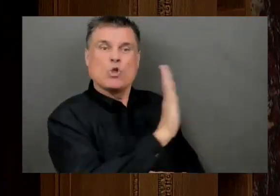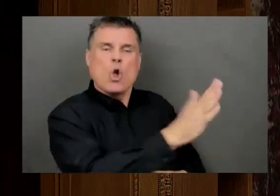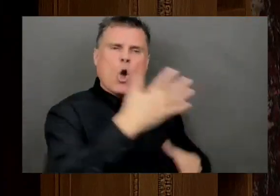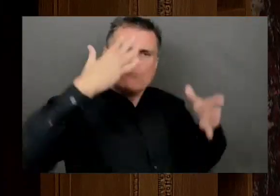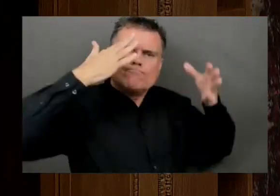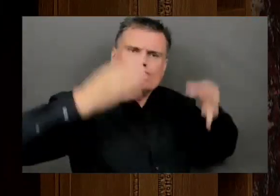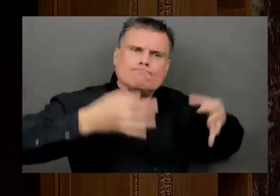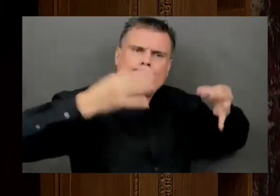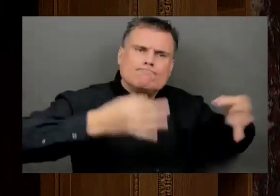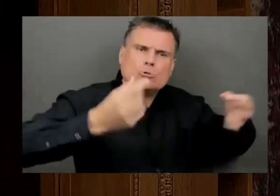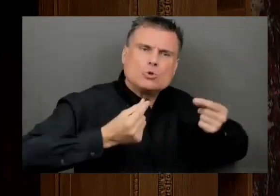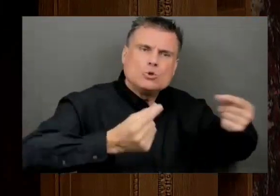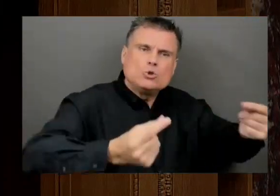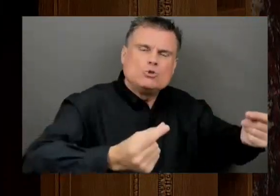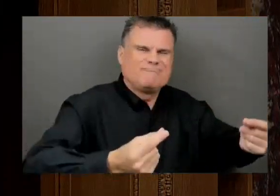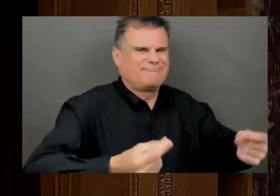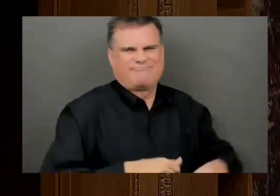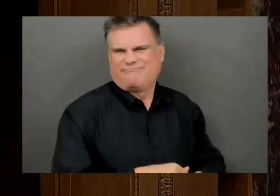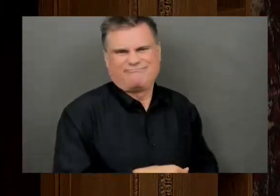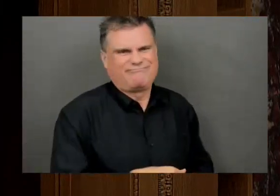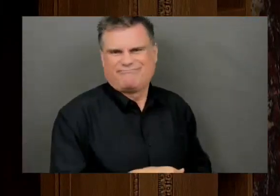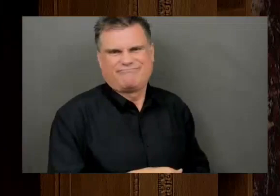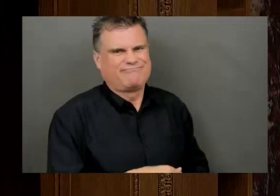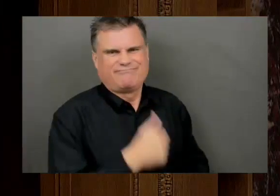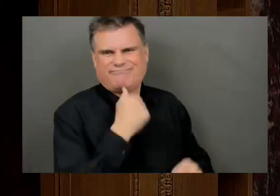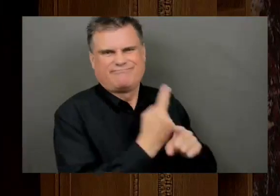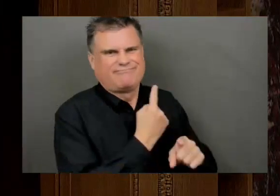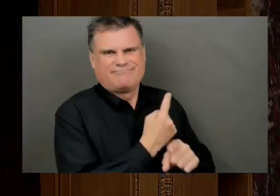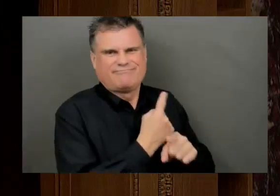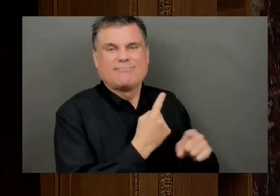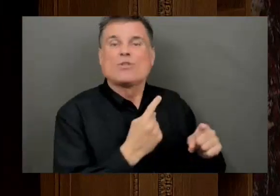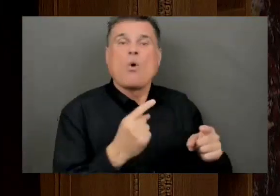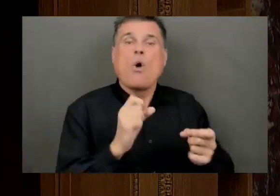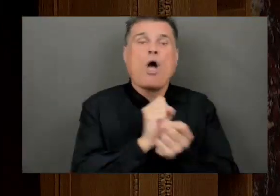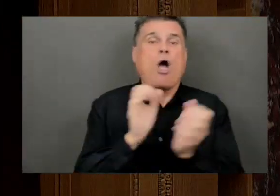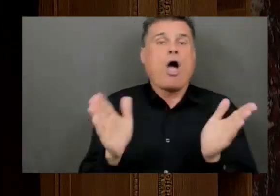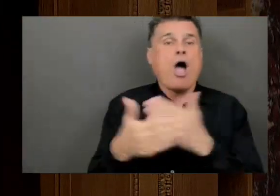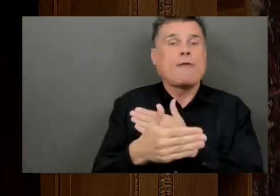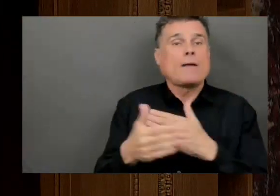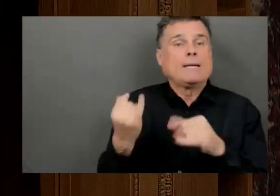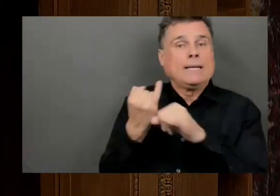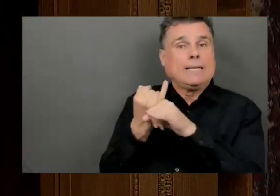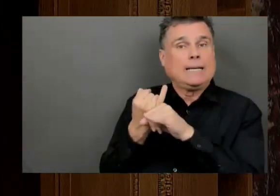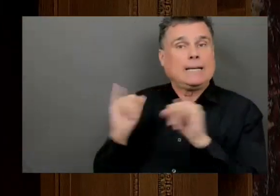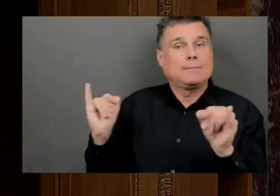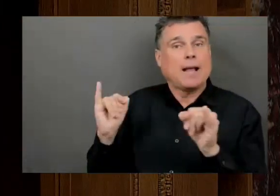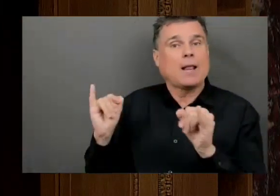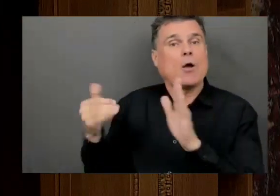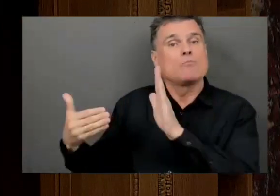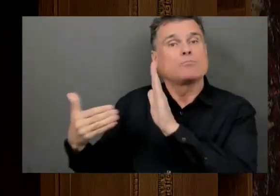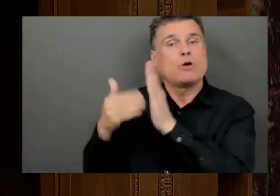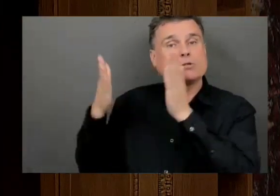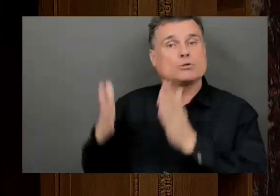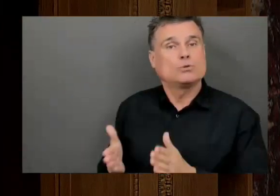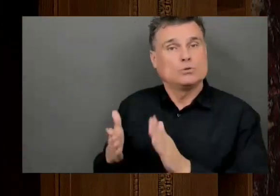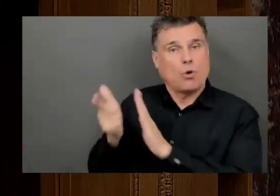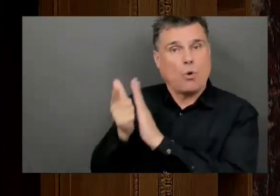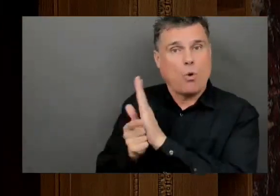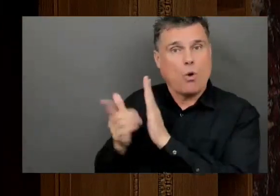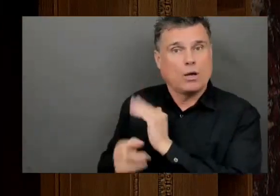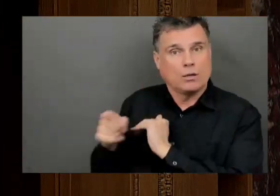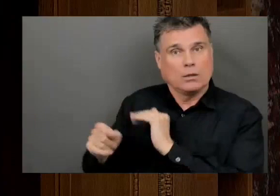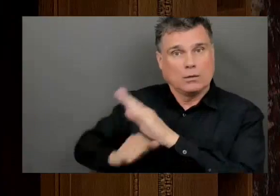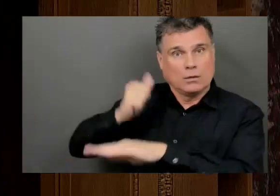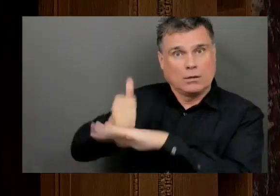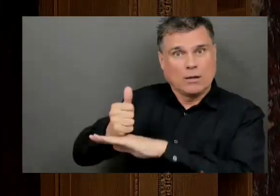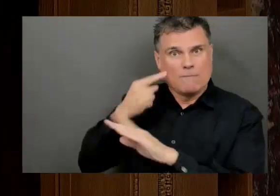independent prosecutor was created to address just these kinds of circumstances. Just these kinds of